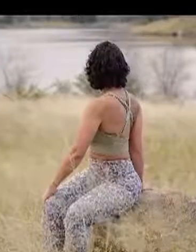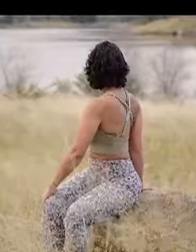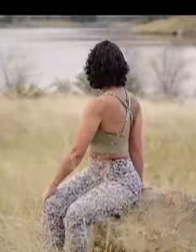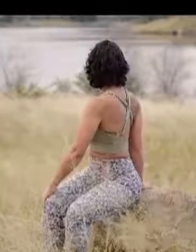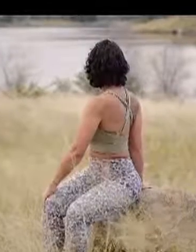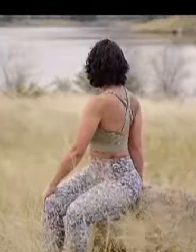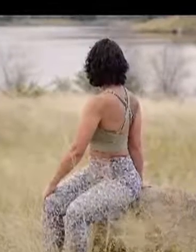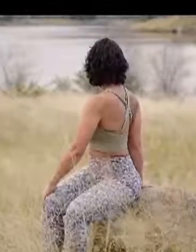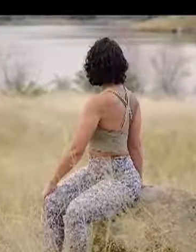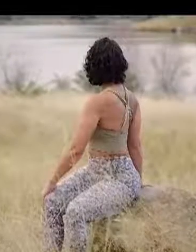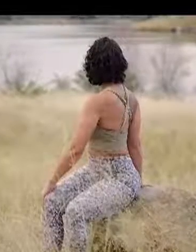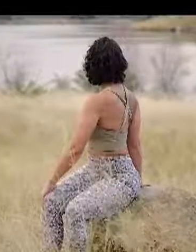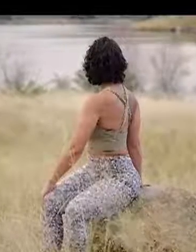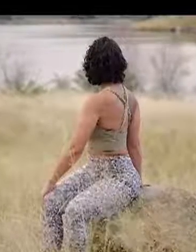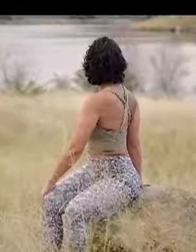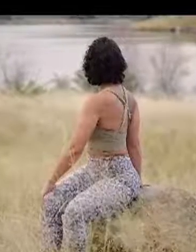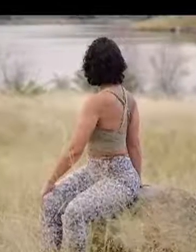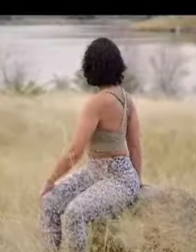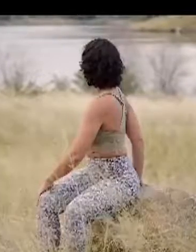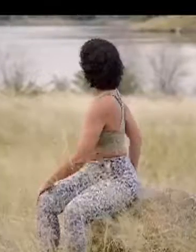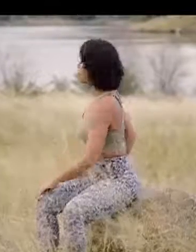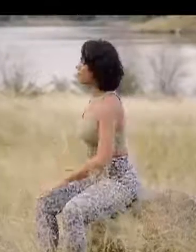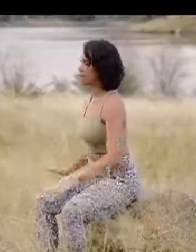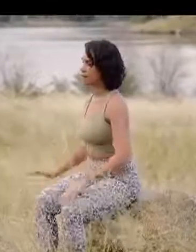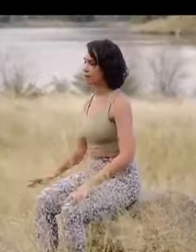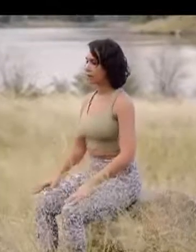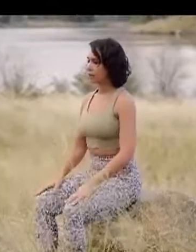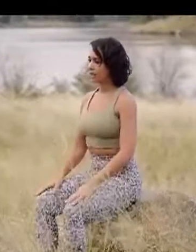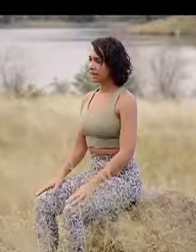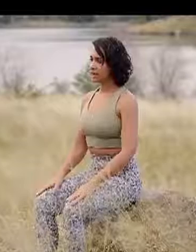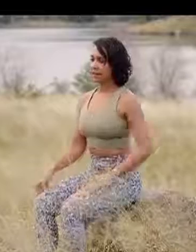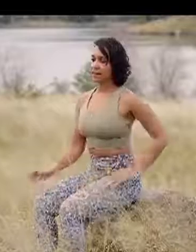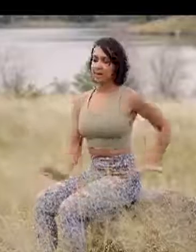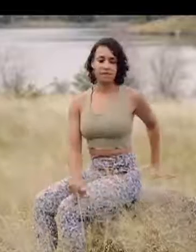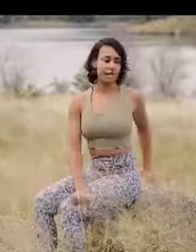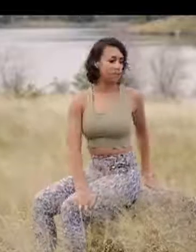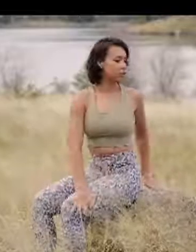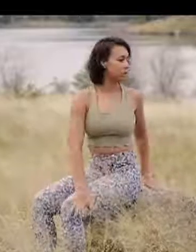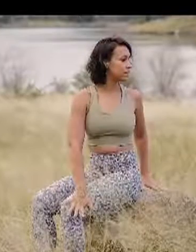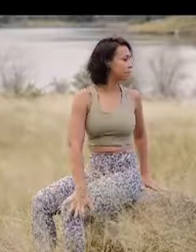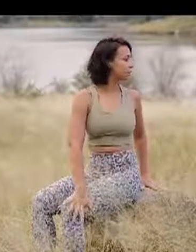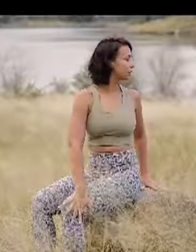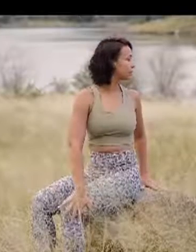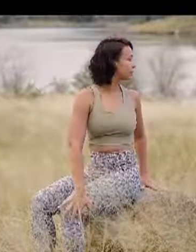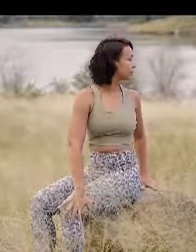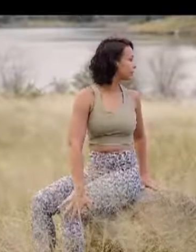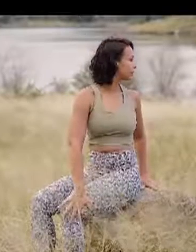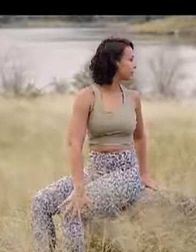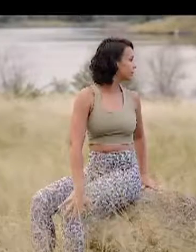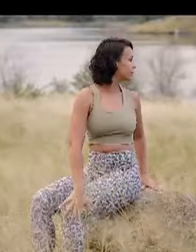one, just behind you. Come back. Inhale, exhale, twist.